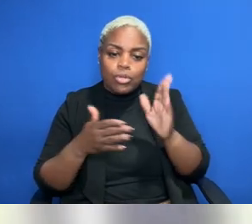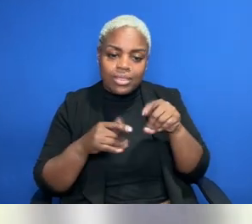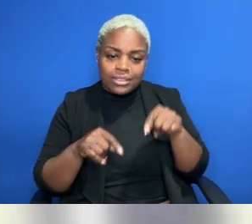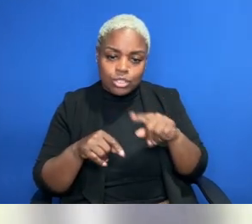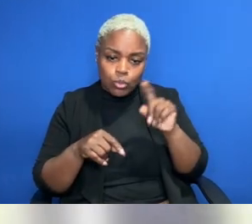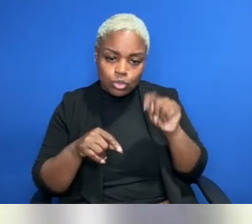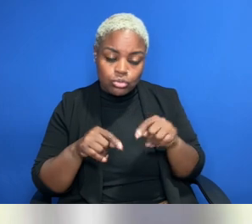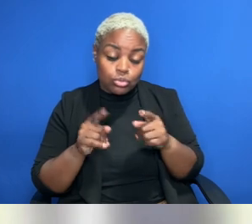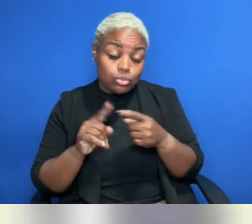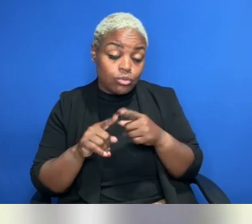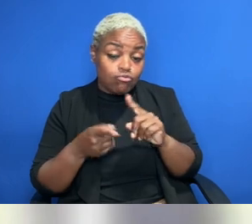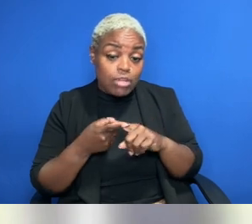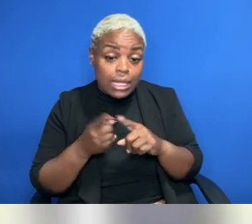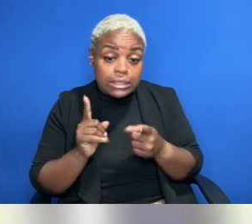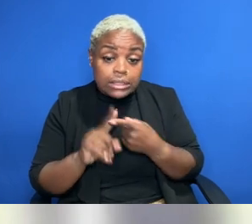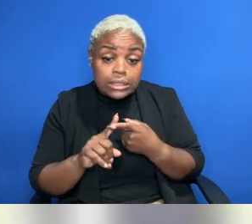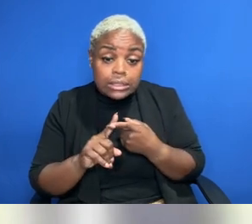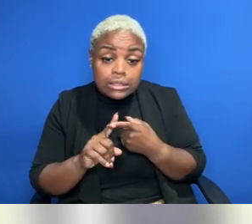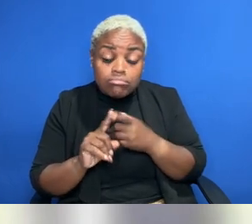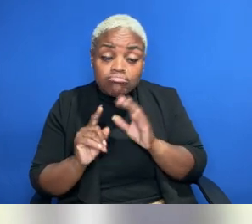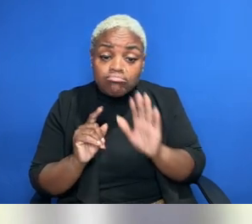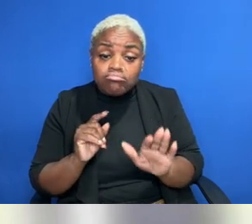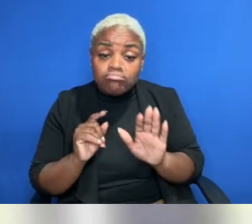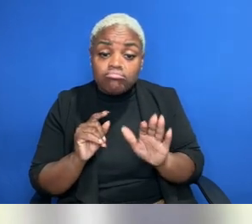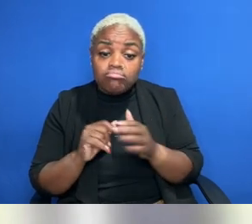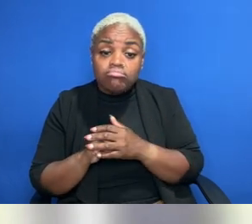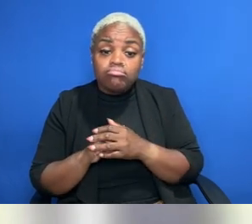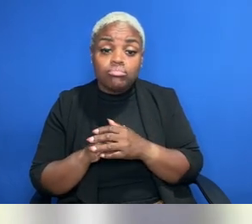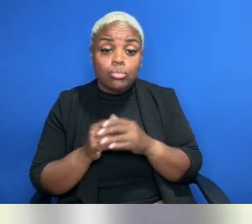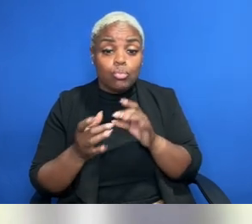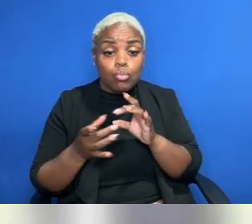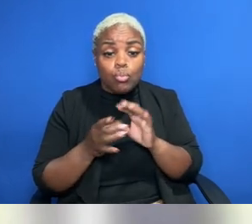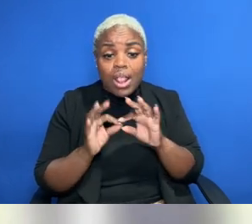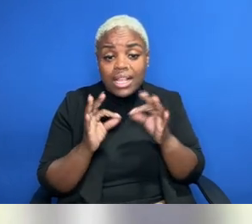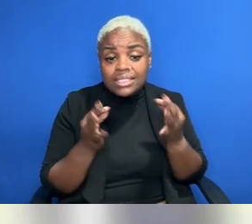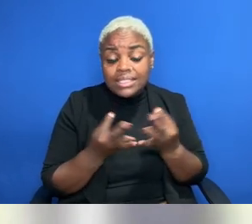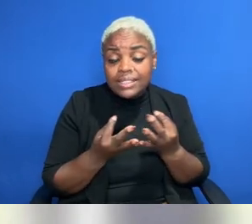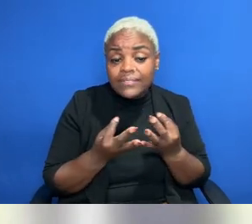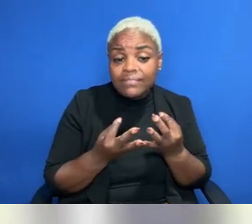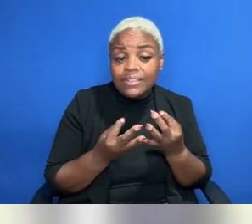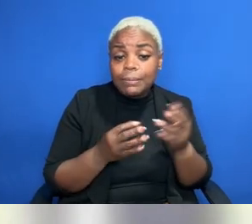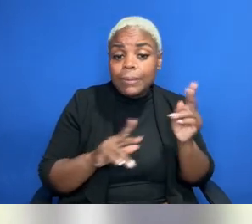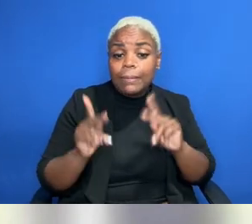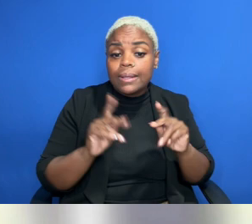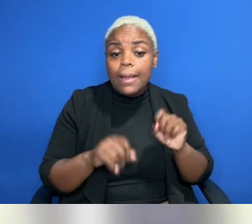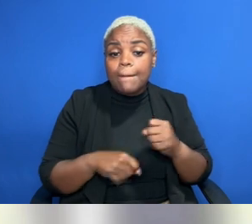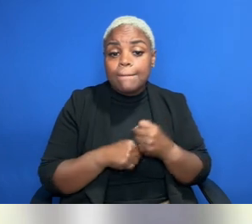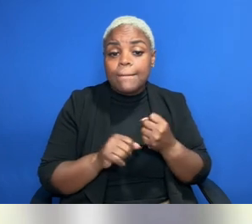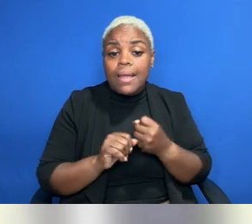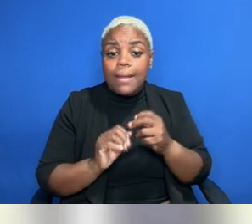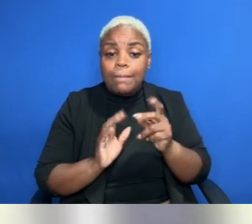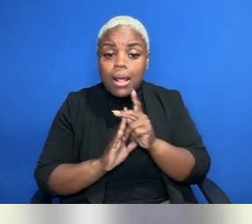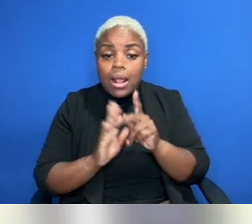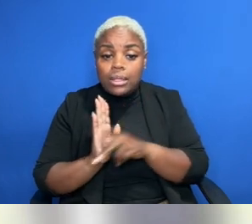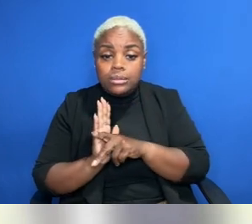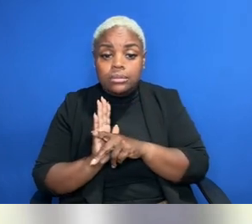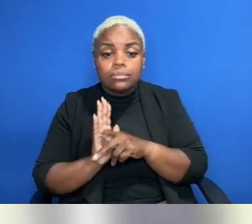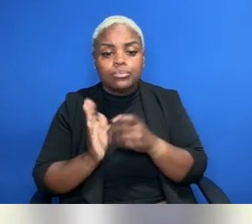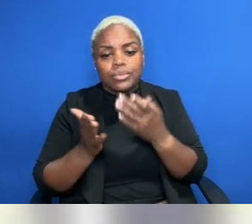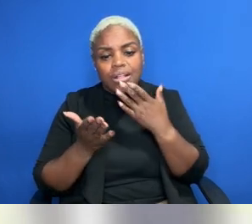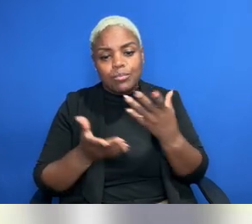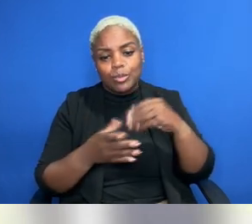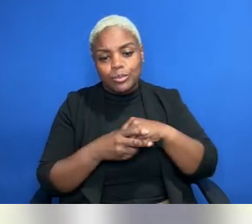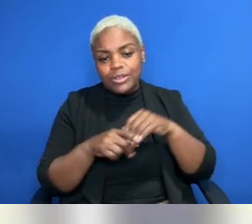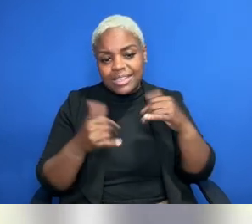I want to see, you bringing this question out to your friends and relatives and the people that make policy.